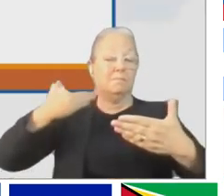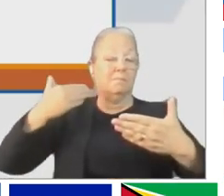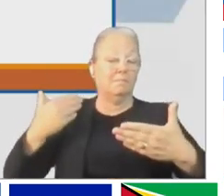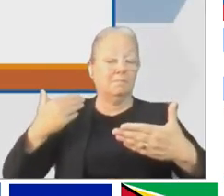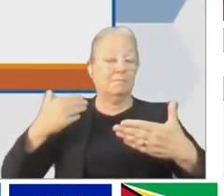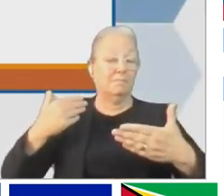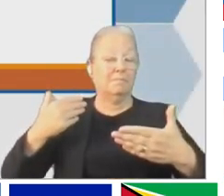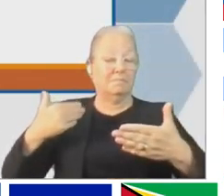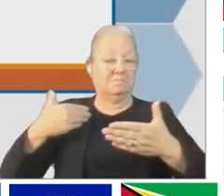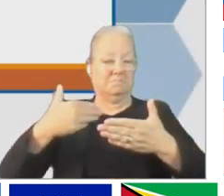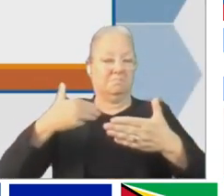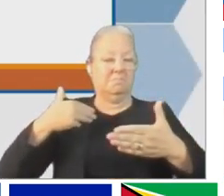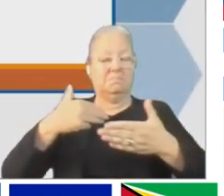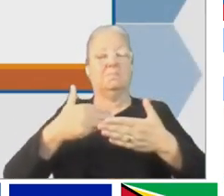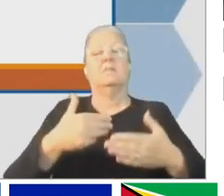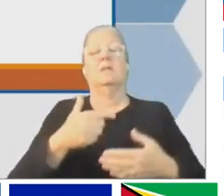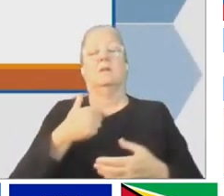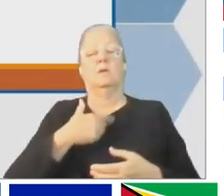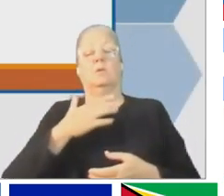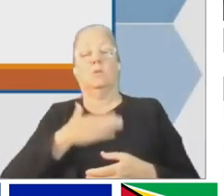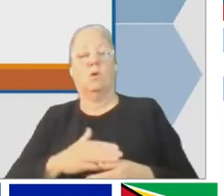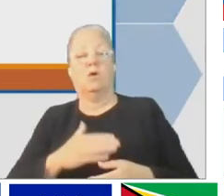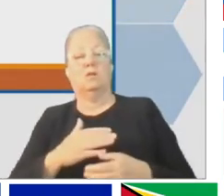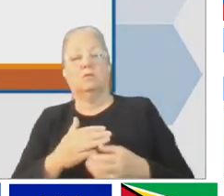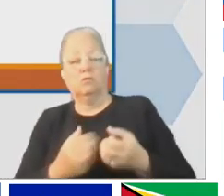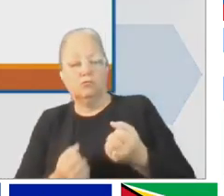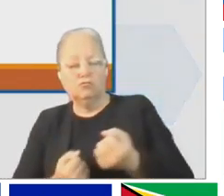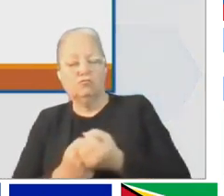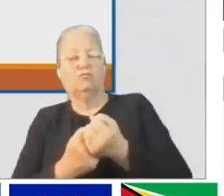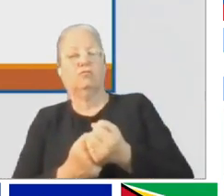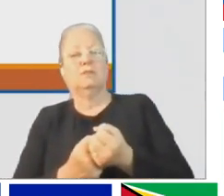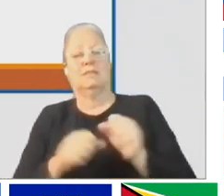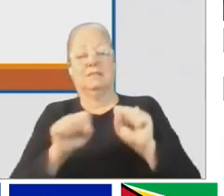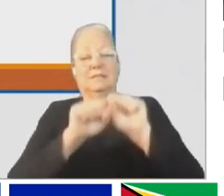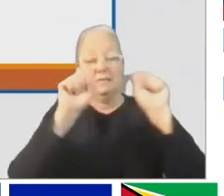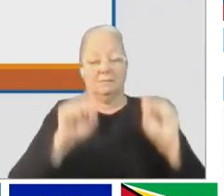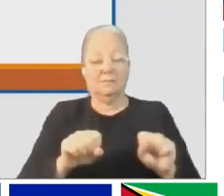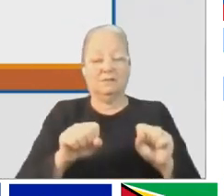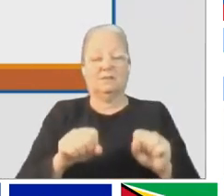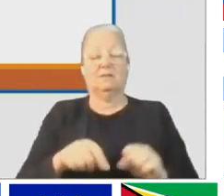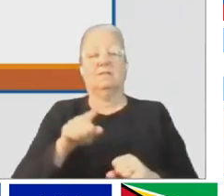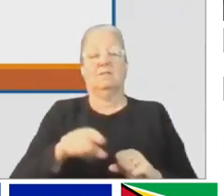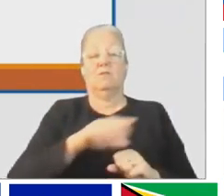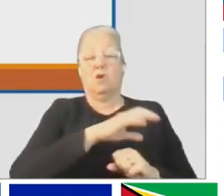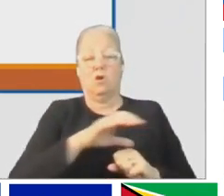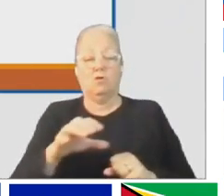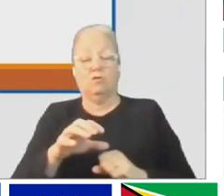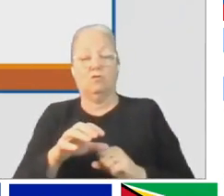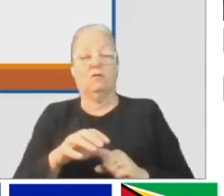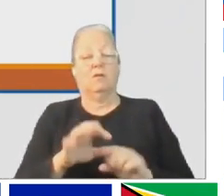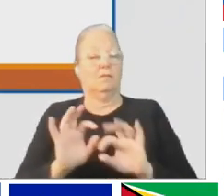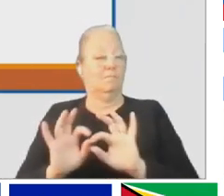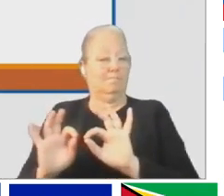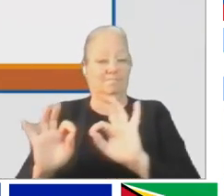to strengthen health systems to ensure that countries are resilient.